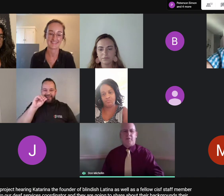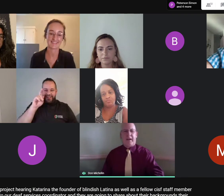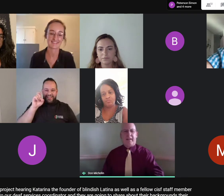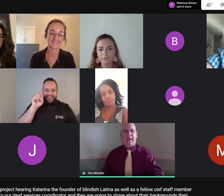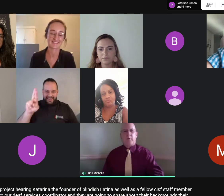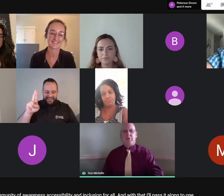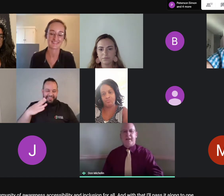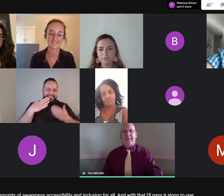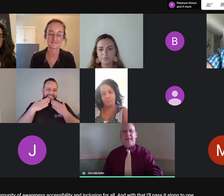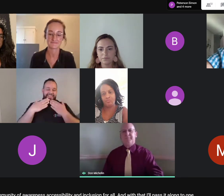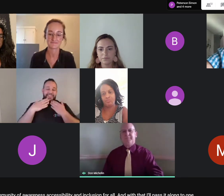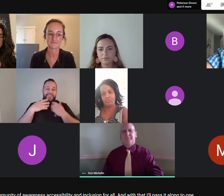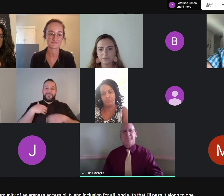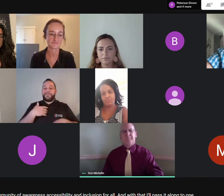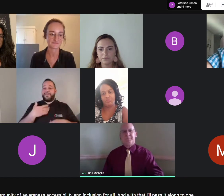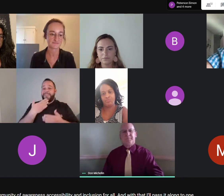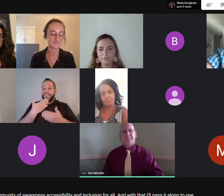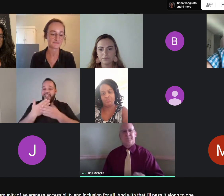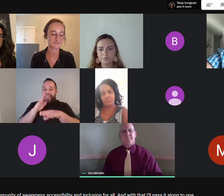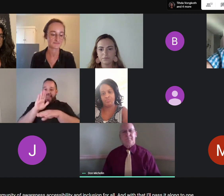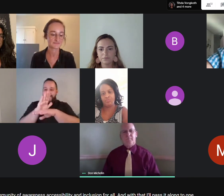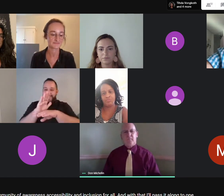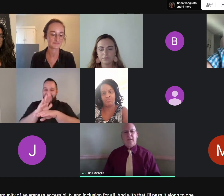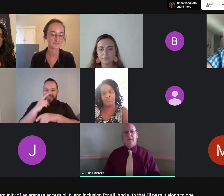Thank you so much, Haley. I appreciate that.